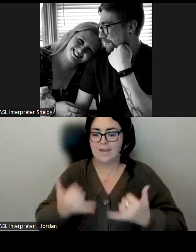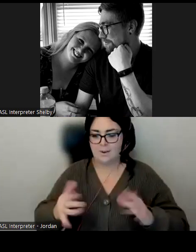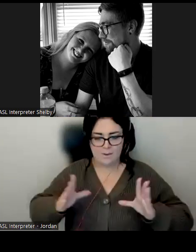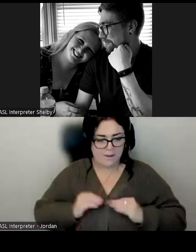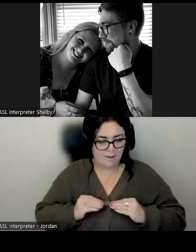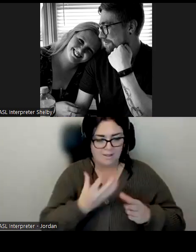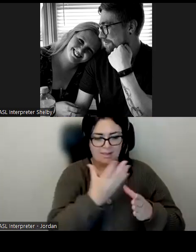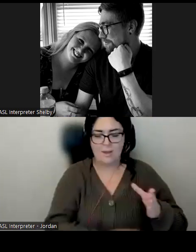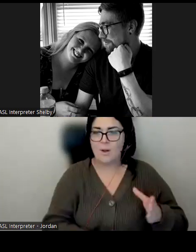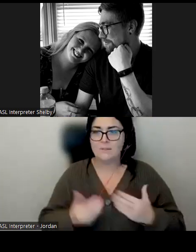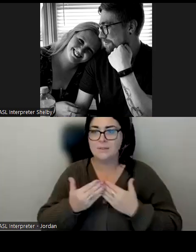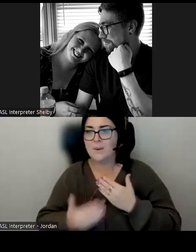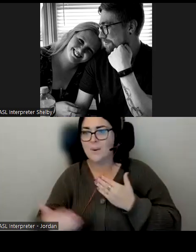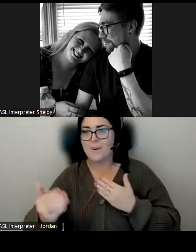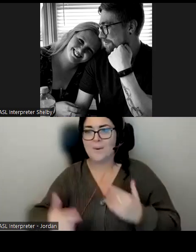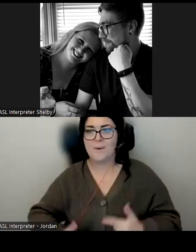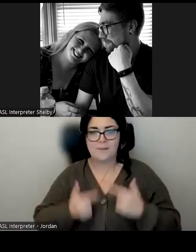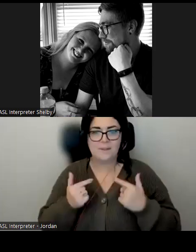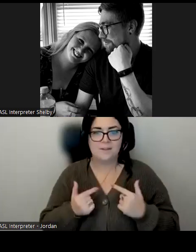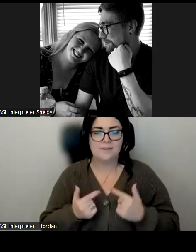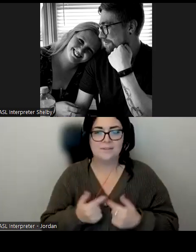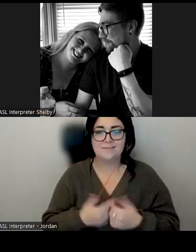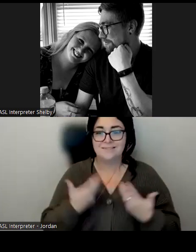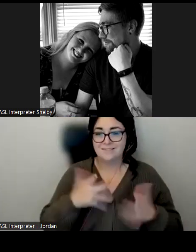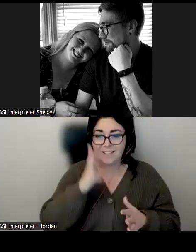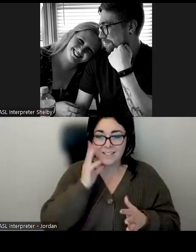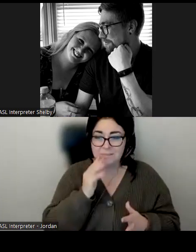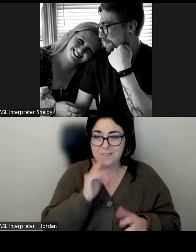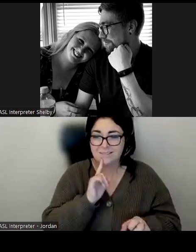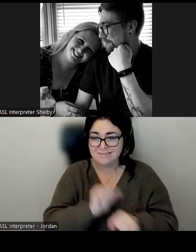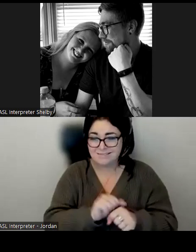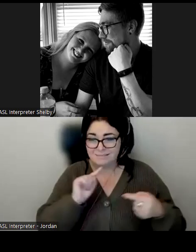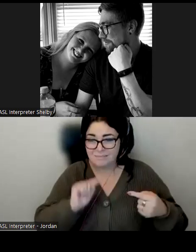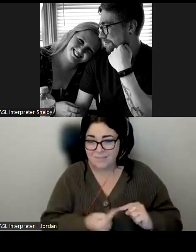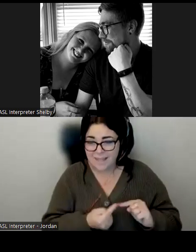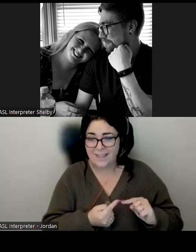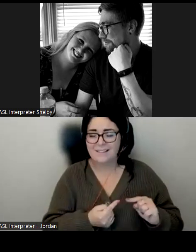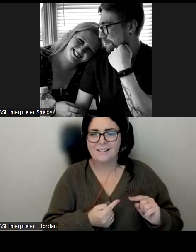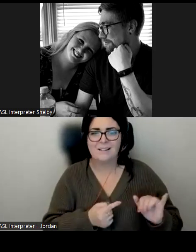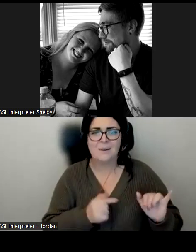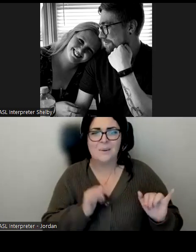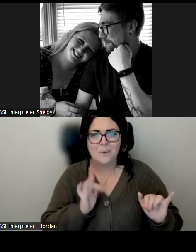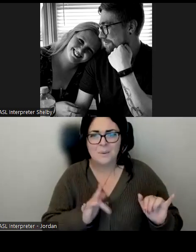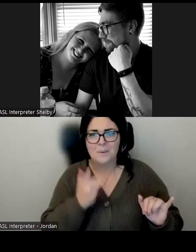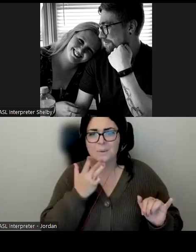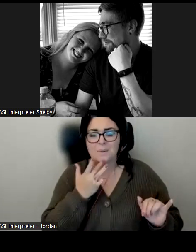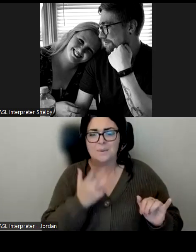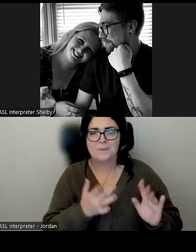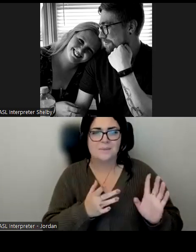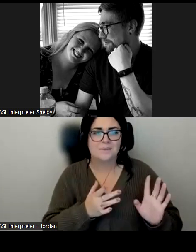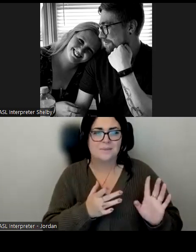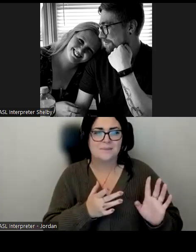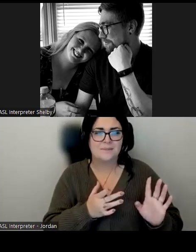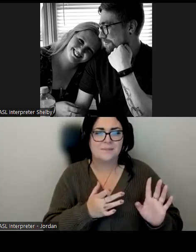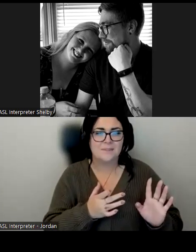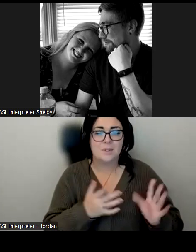loss. The experience of the pain of the loss, like Jenna mentioned, the goal in grief is that you experience